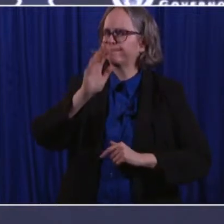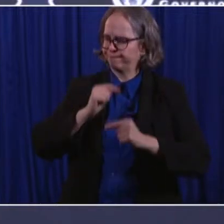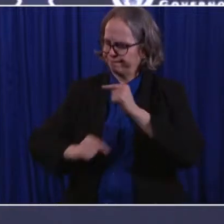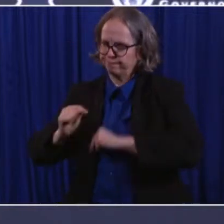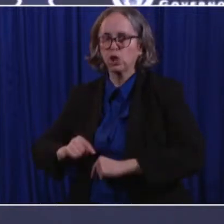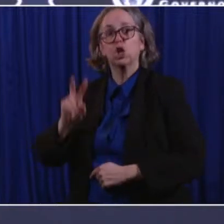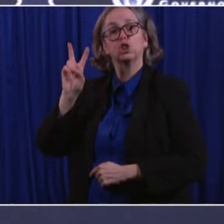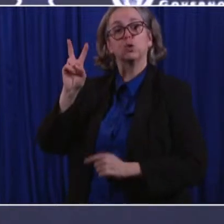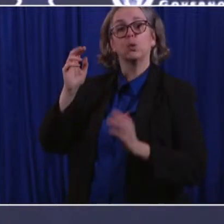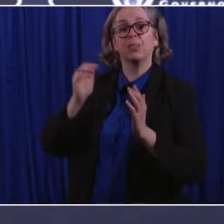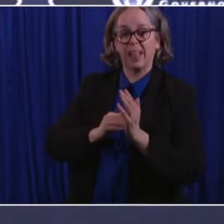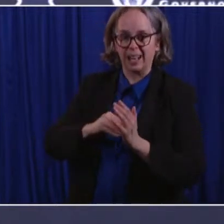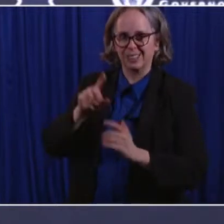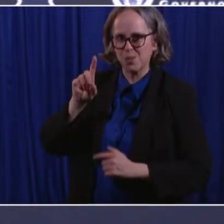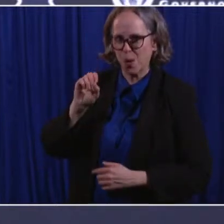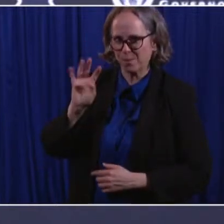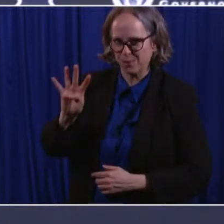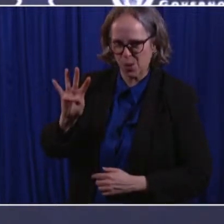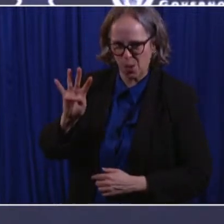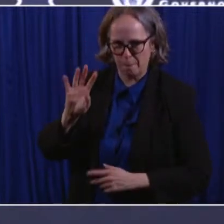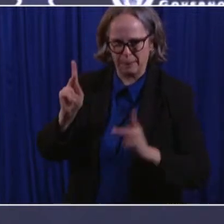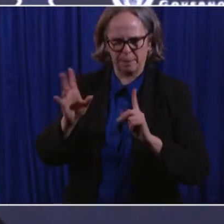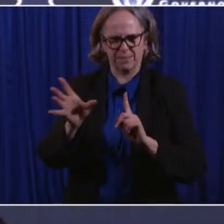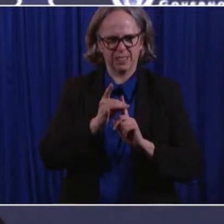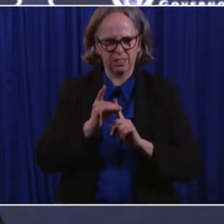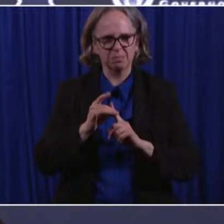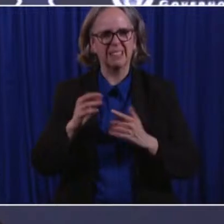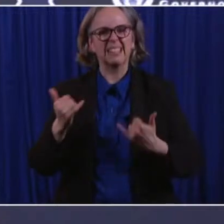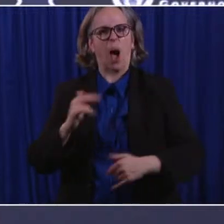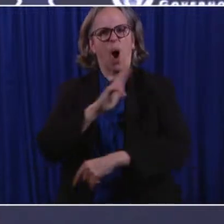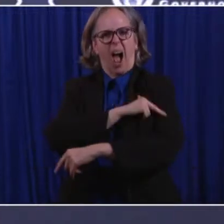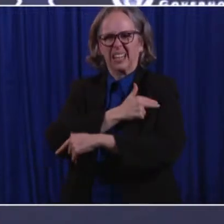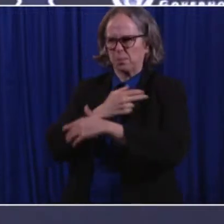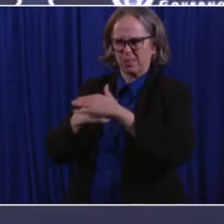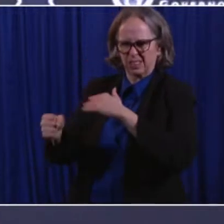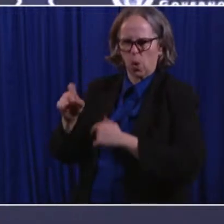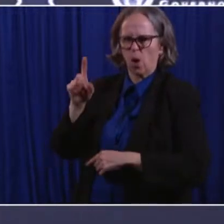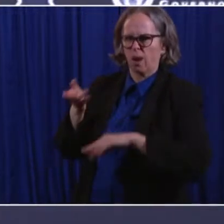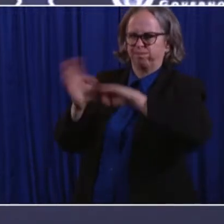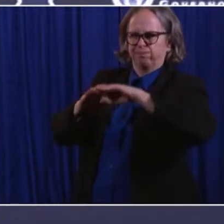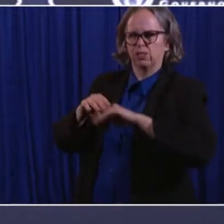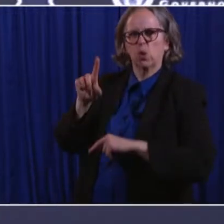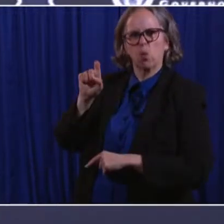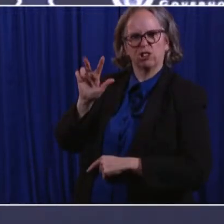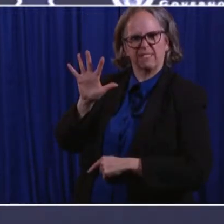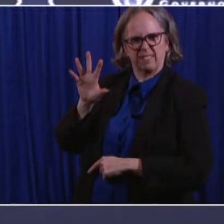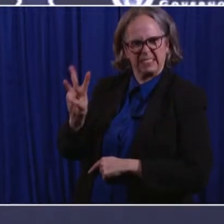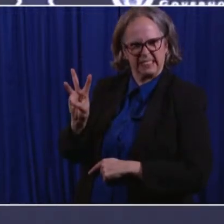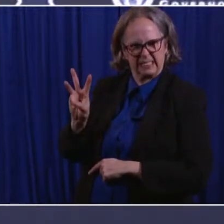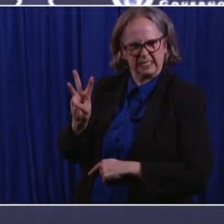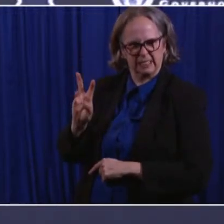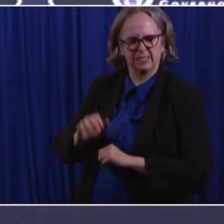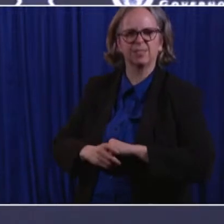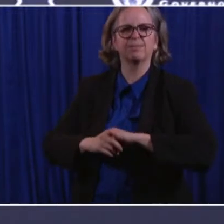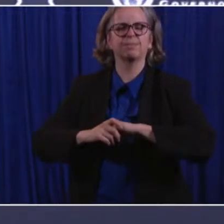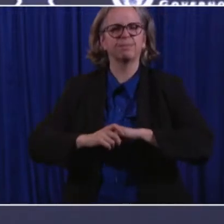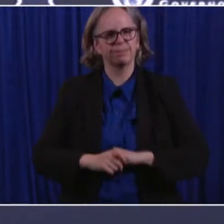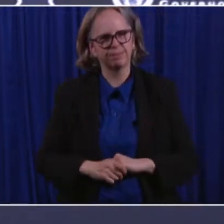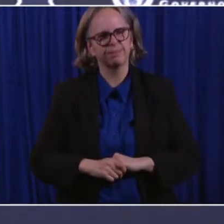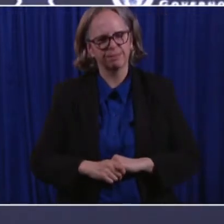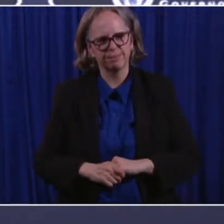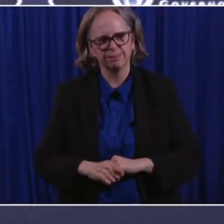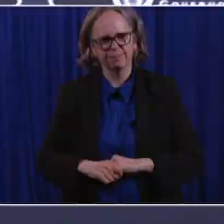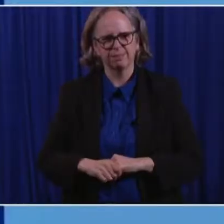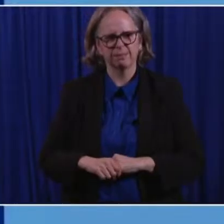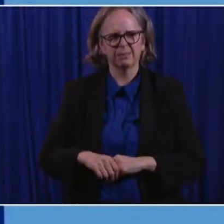156. Let's go now to the other slides. And we have, the good news is, as we continue to see the white